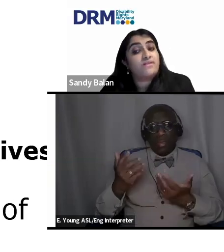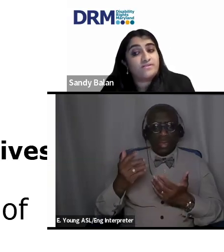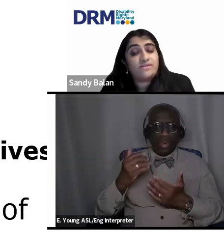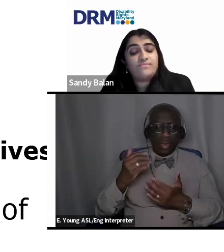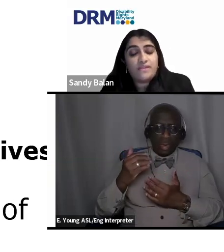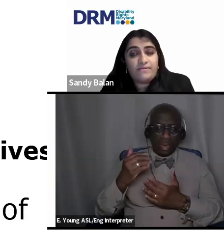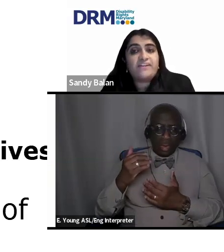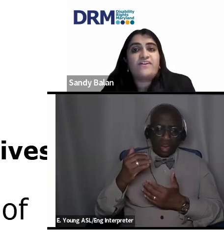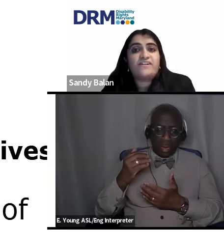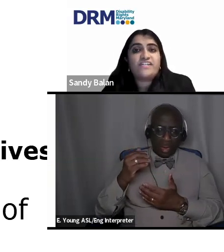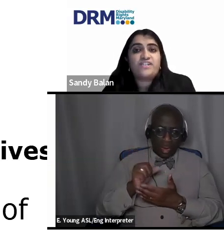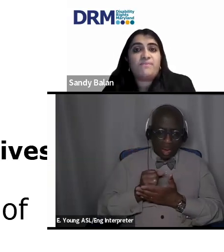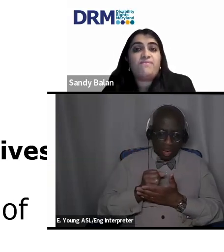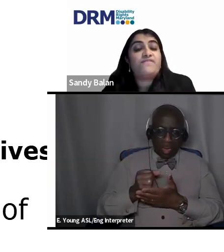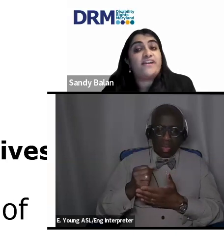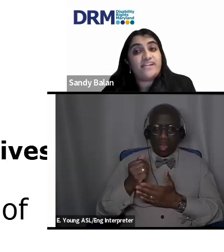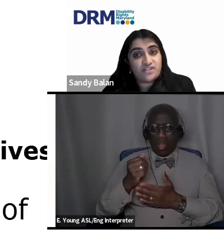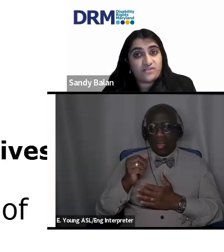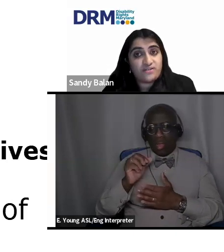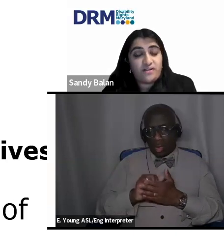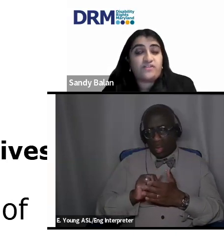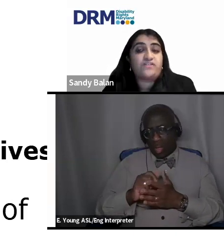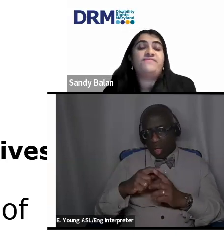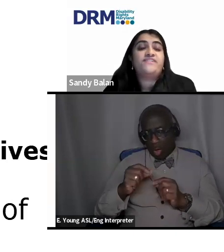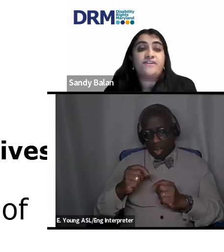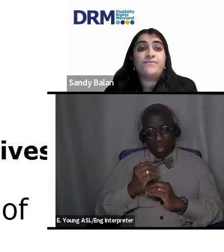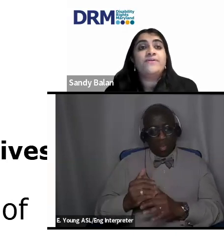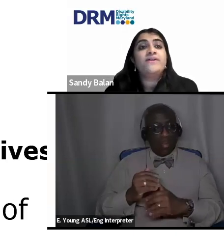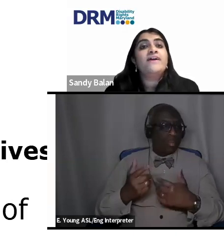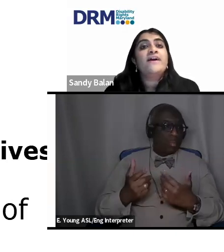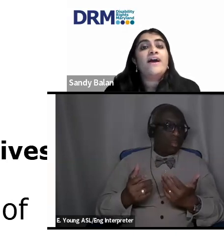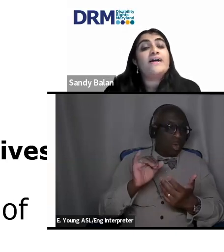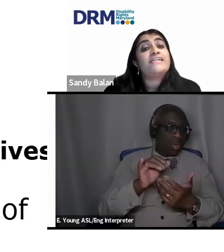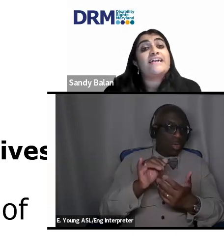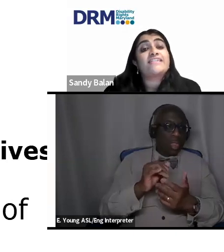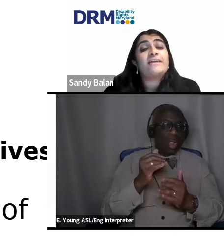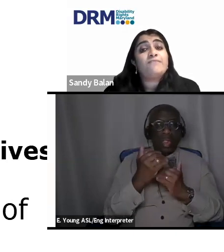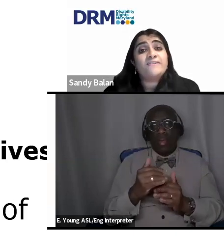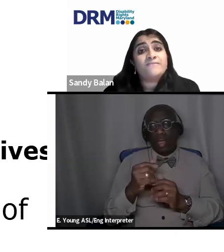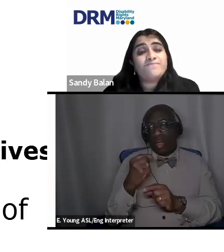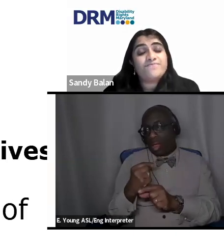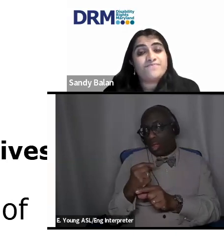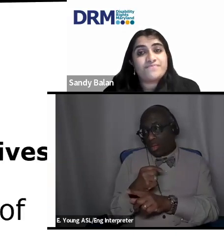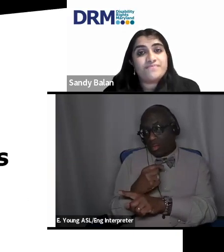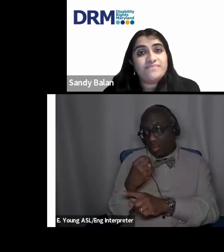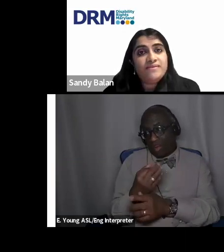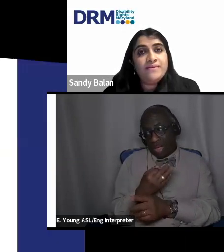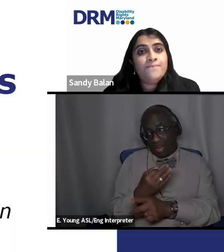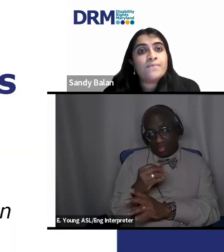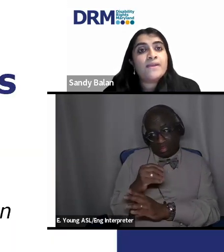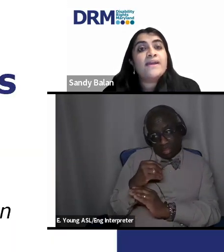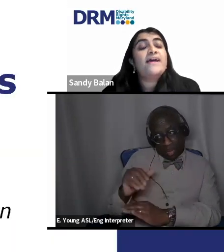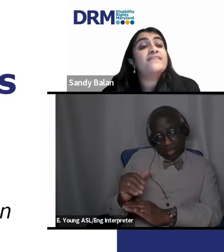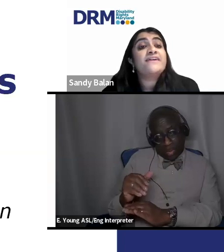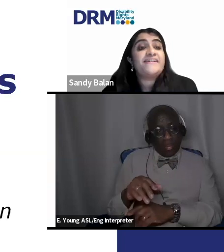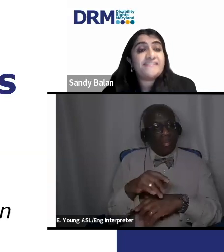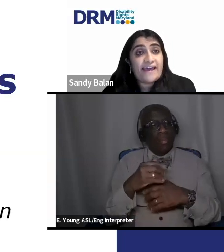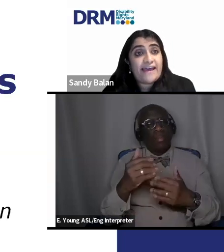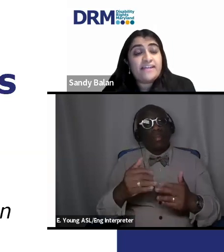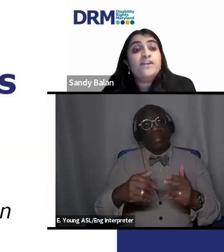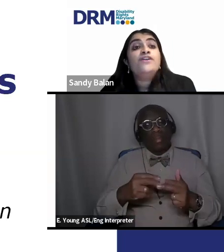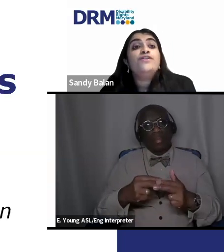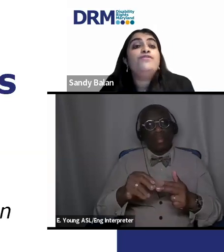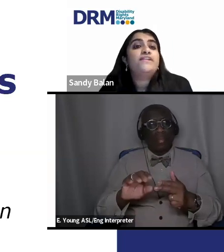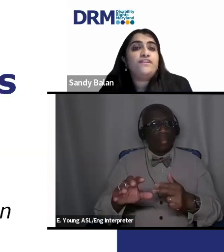additionally, there's also limited guardianship for financial alternatives too. Next slide, please. And like